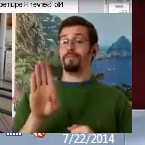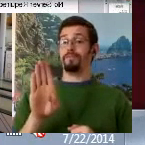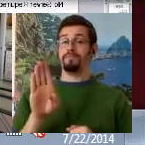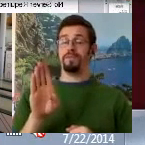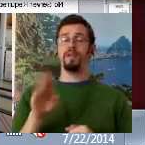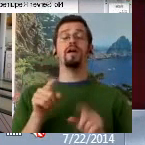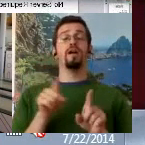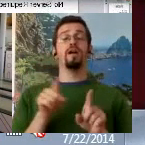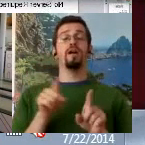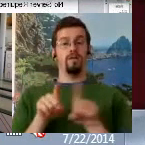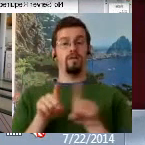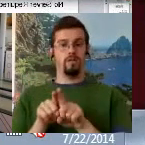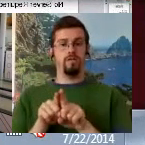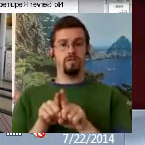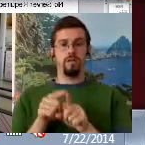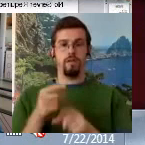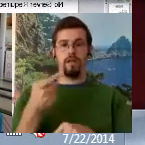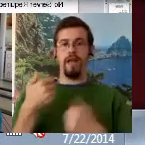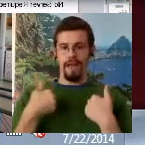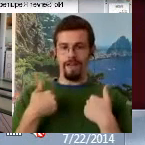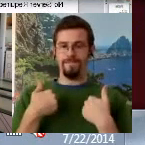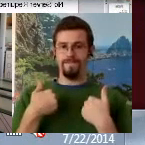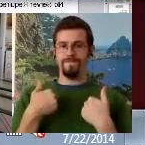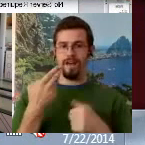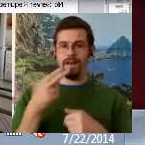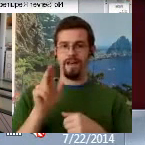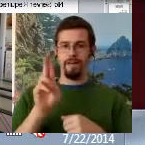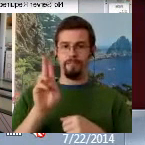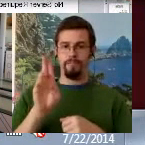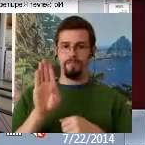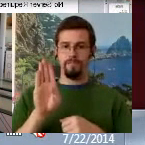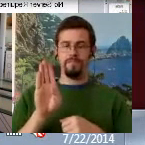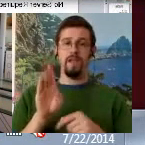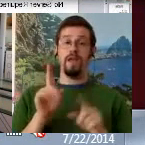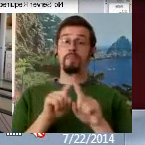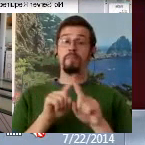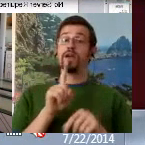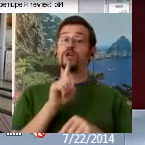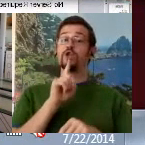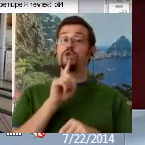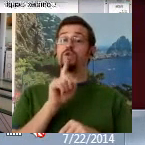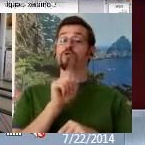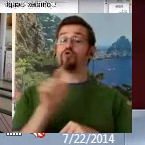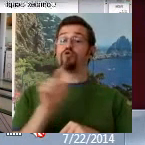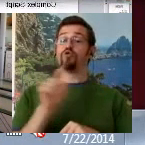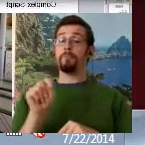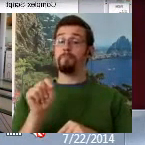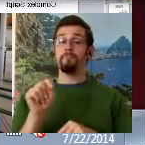has the GitHub source. But with the TrueType font, you don't need the server.